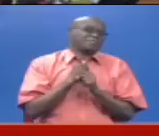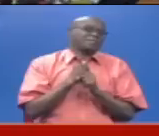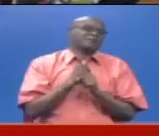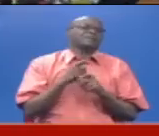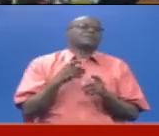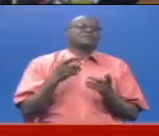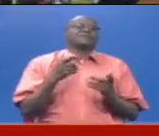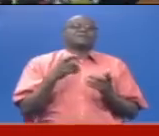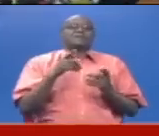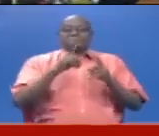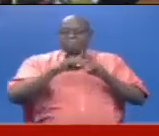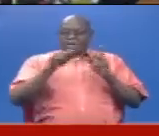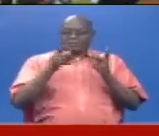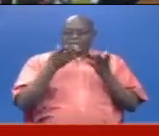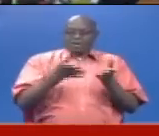of,